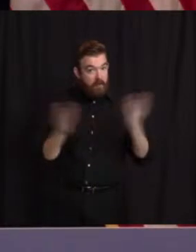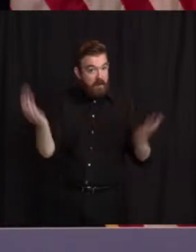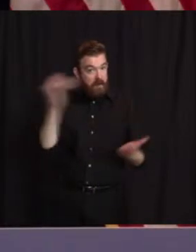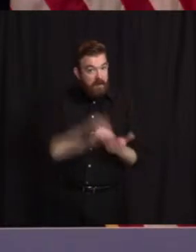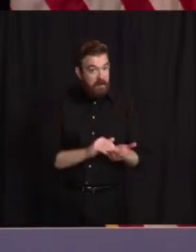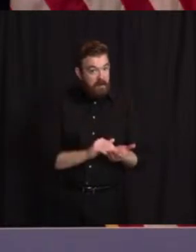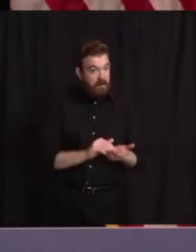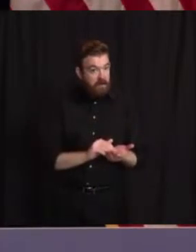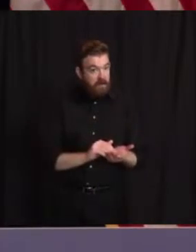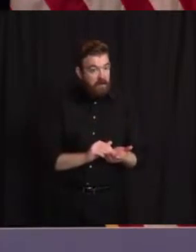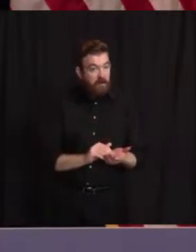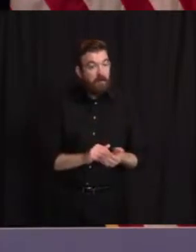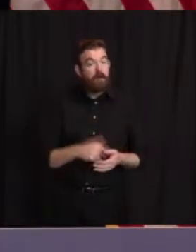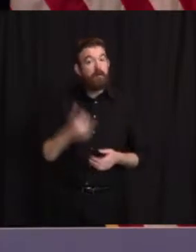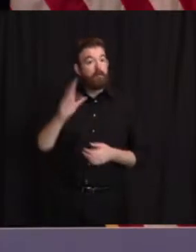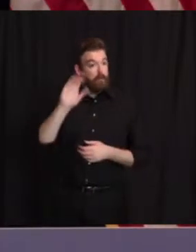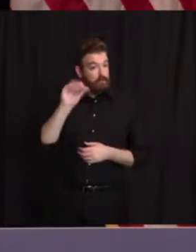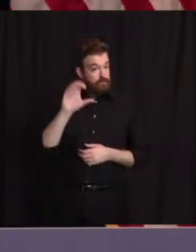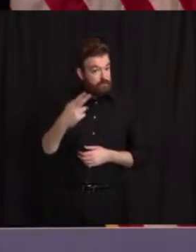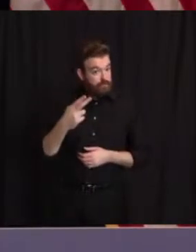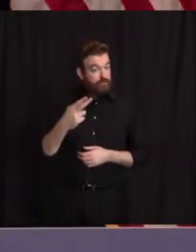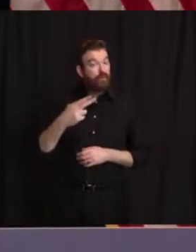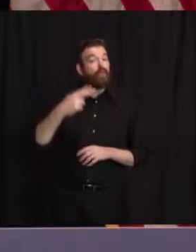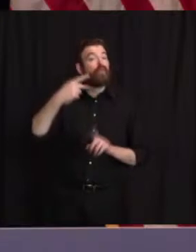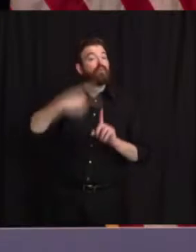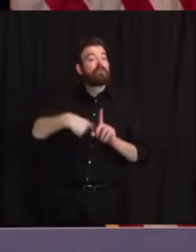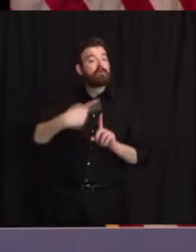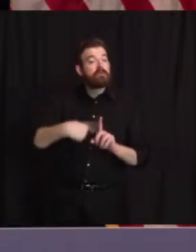house? Are they not allowed to,